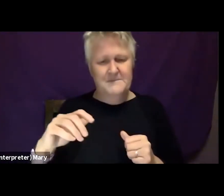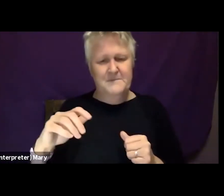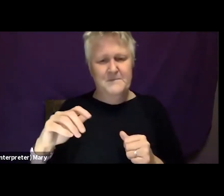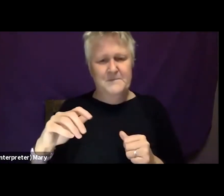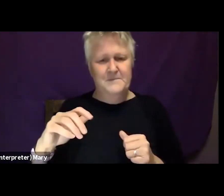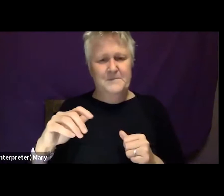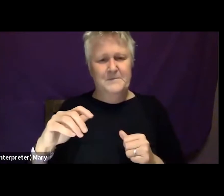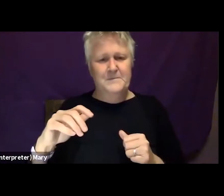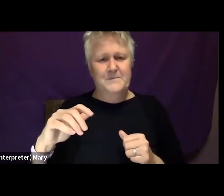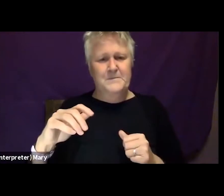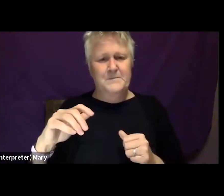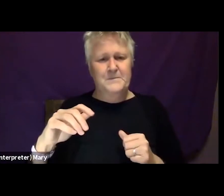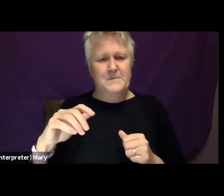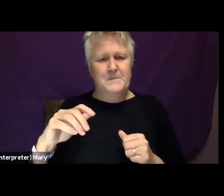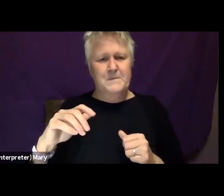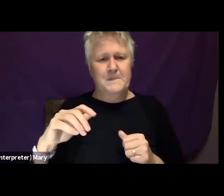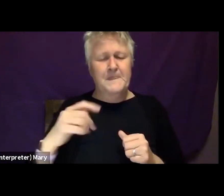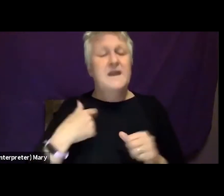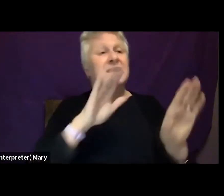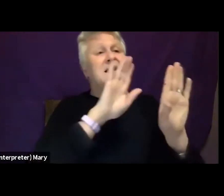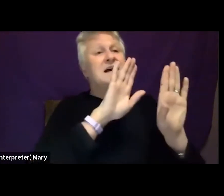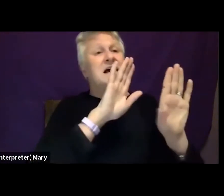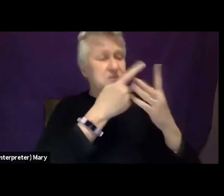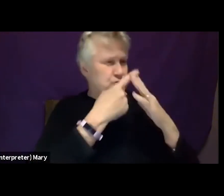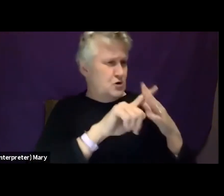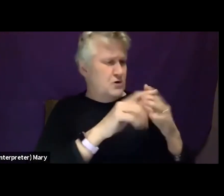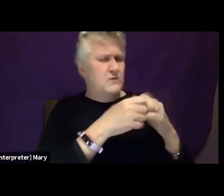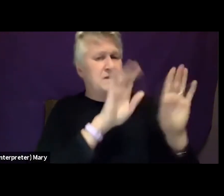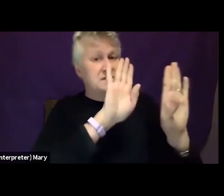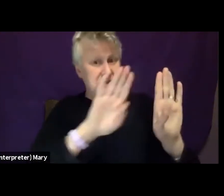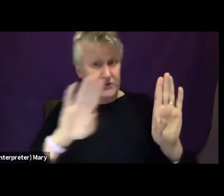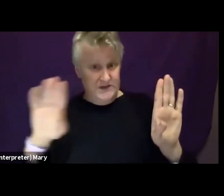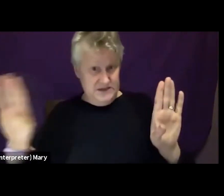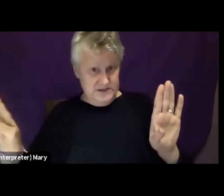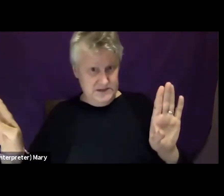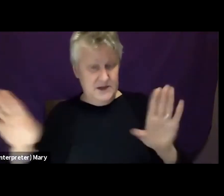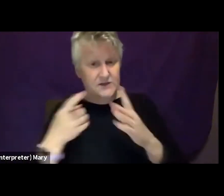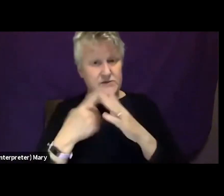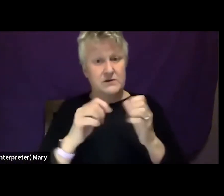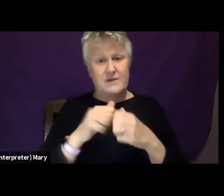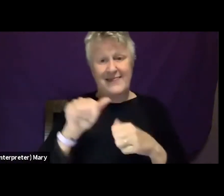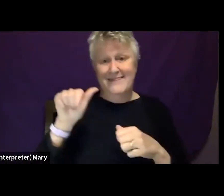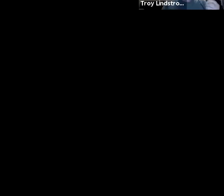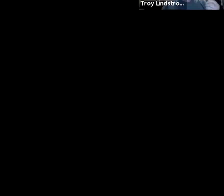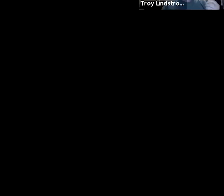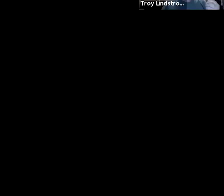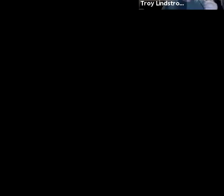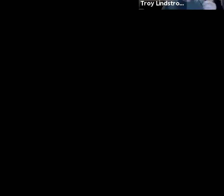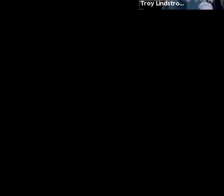um, and I started with this picture. Uh,